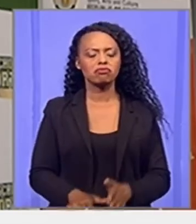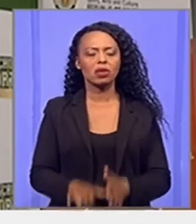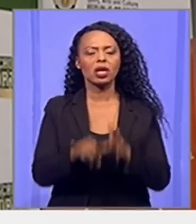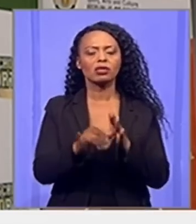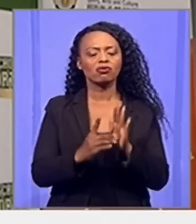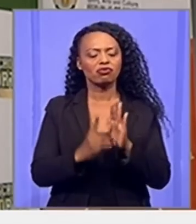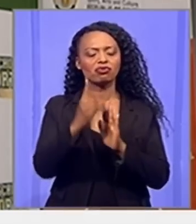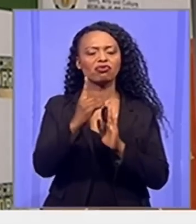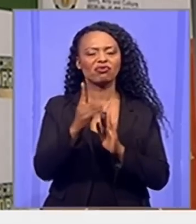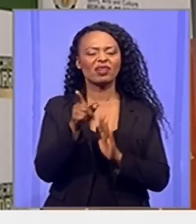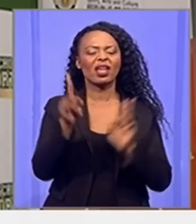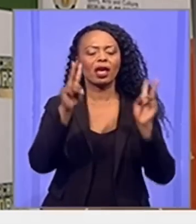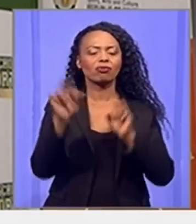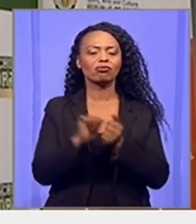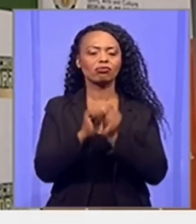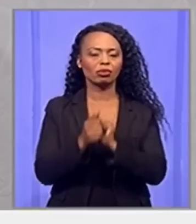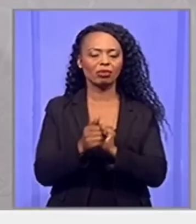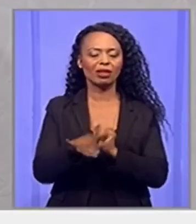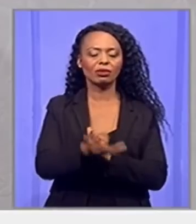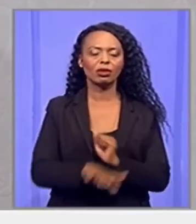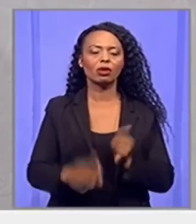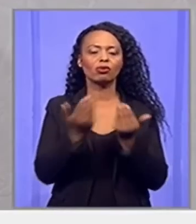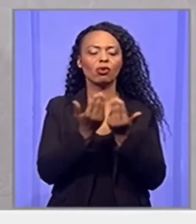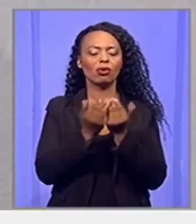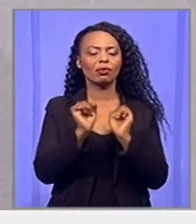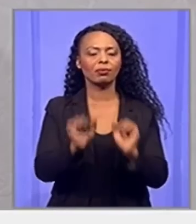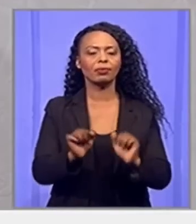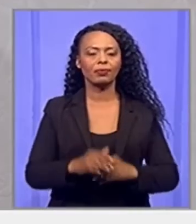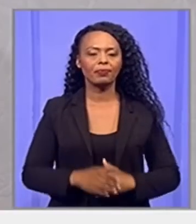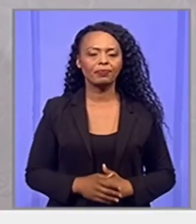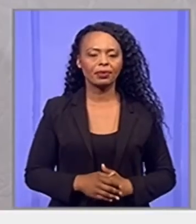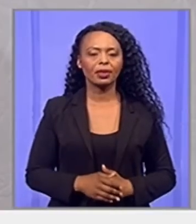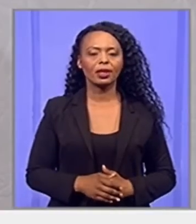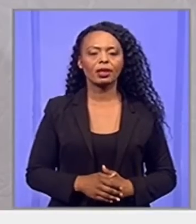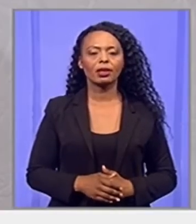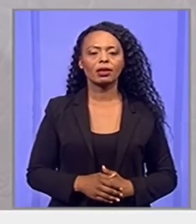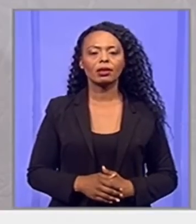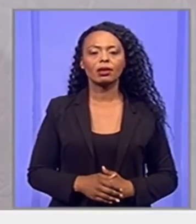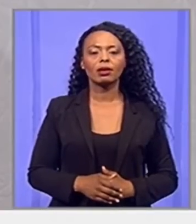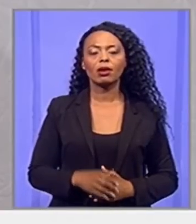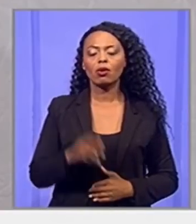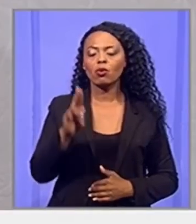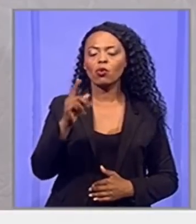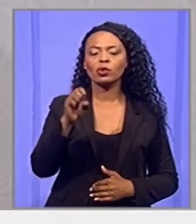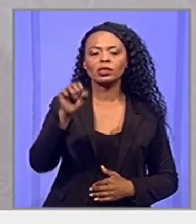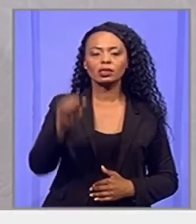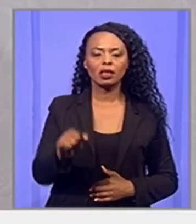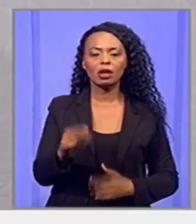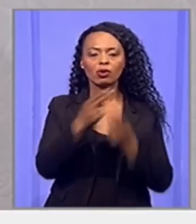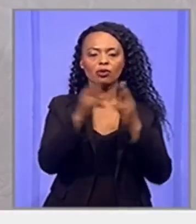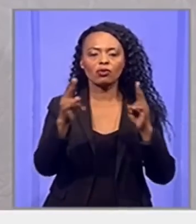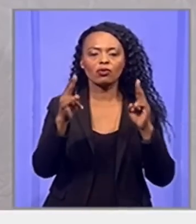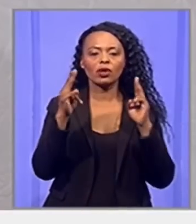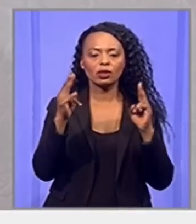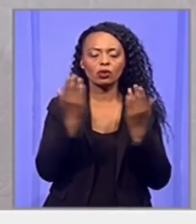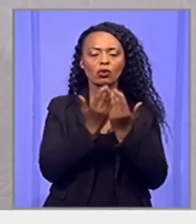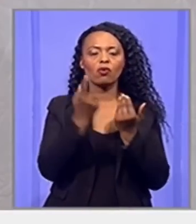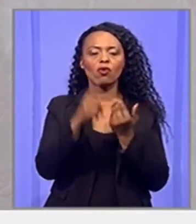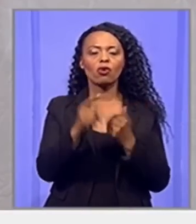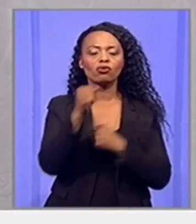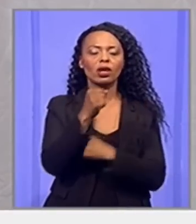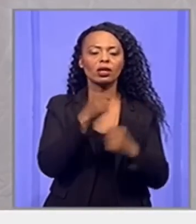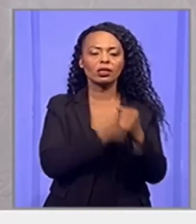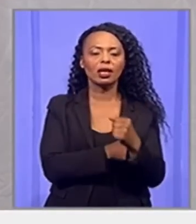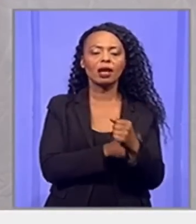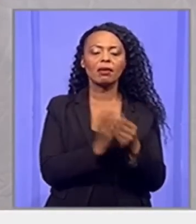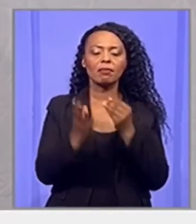terms of sport in schools. USA, the University School Sports Structure, is a member of SASCOC already, and that